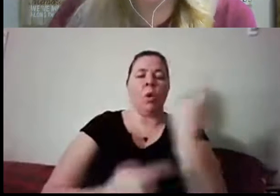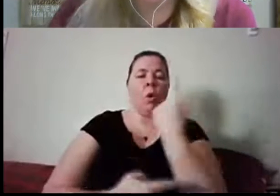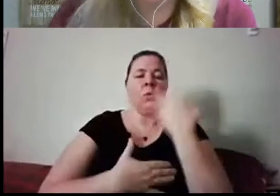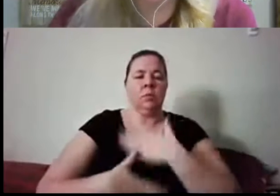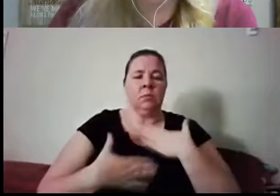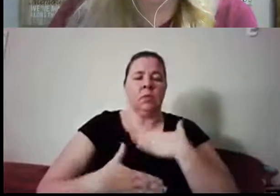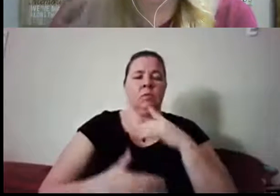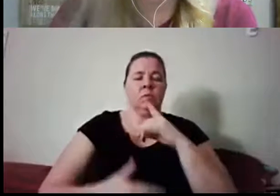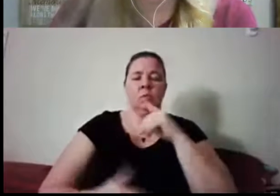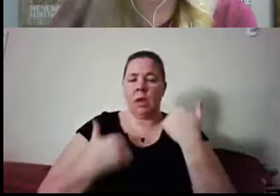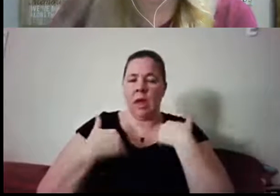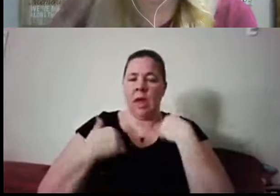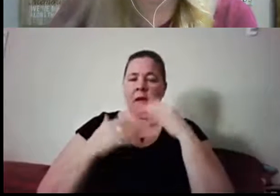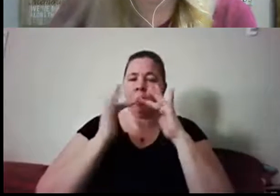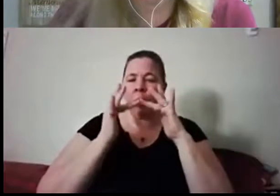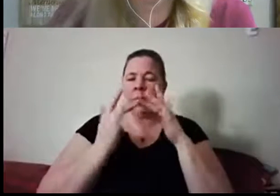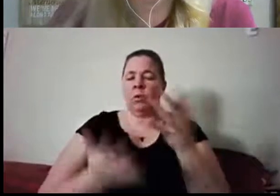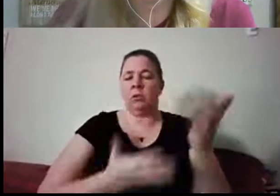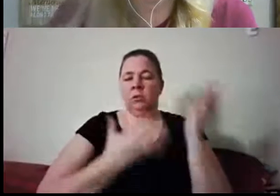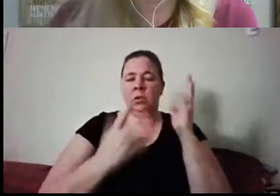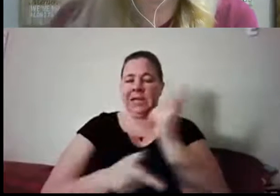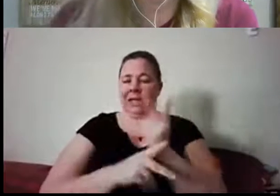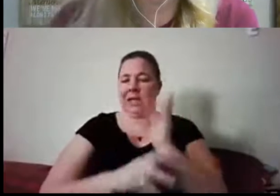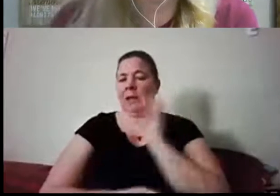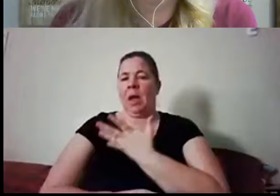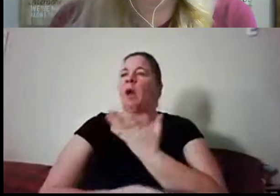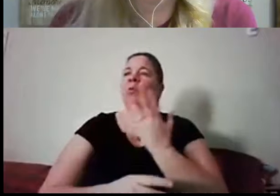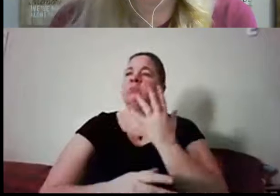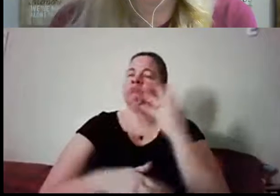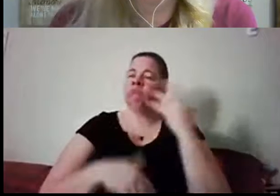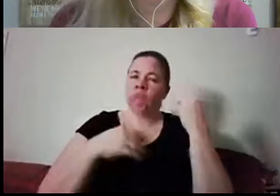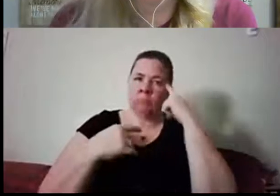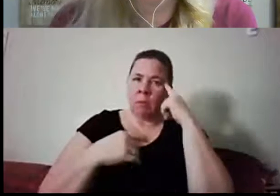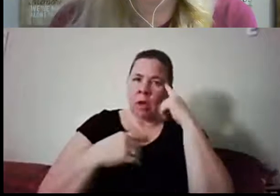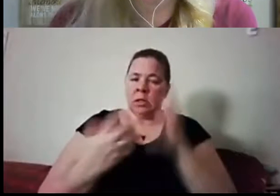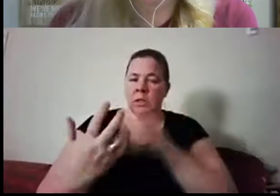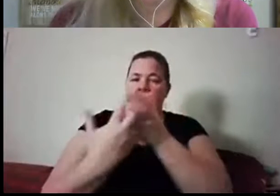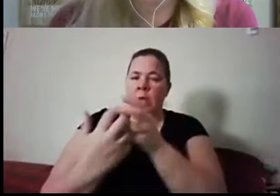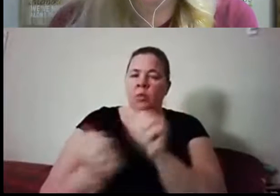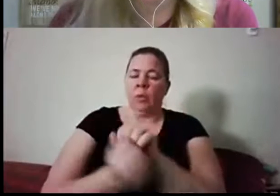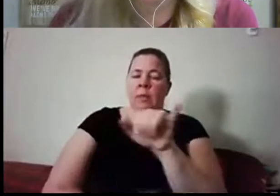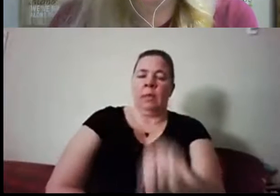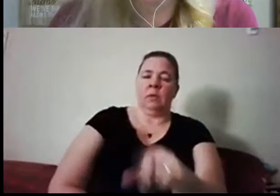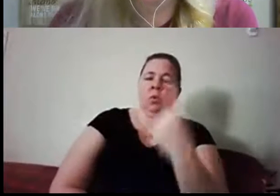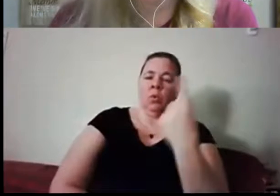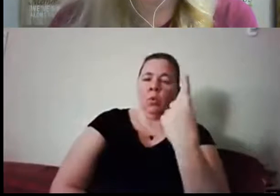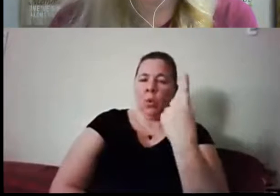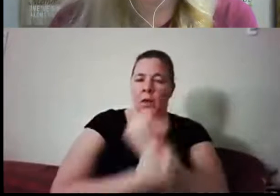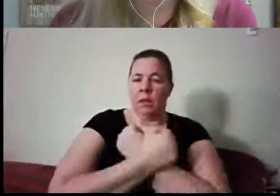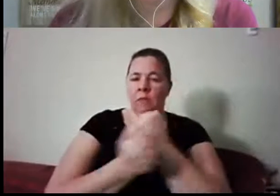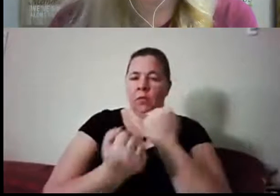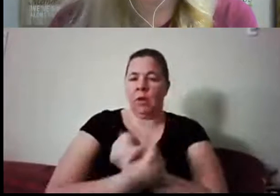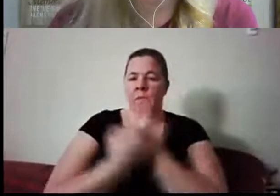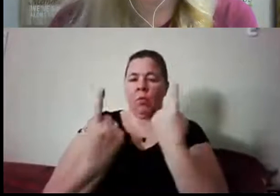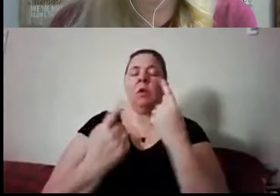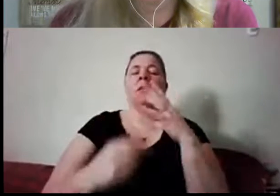appreciate you guys having these webinars, because it keeps our juices flowing and keeps our minds engaged. So one love to everybody, and all the